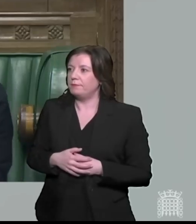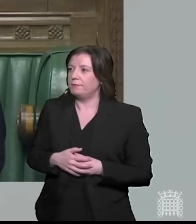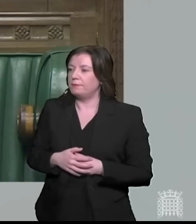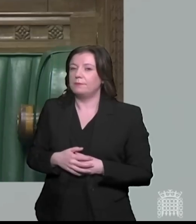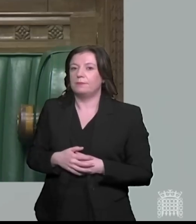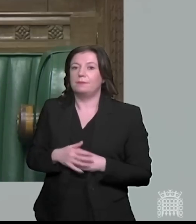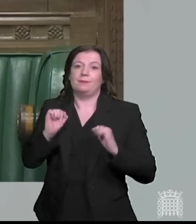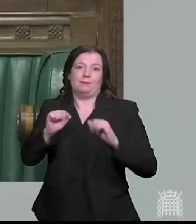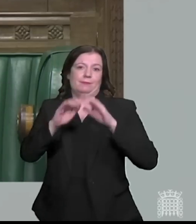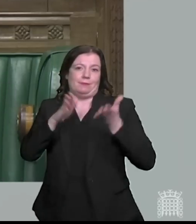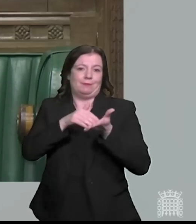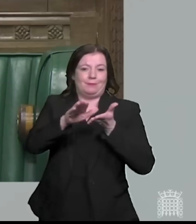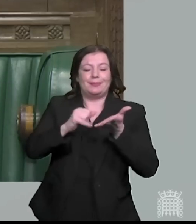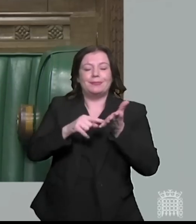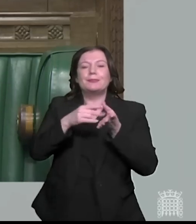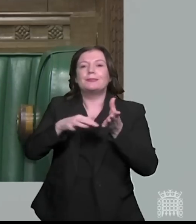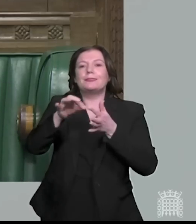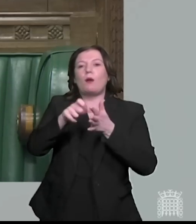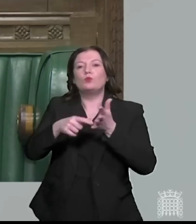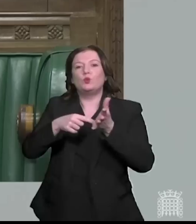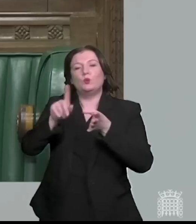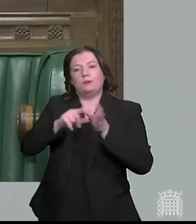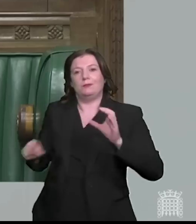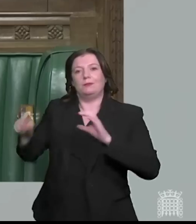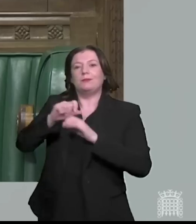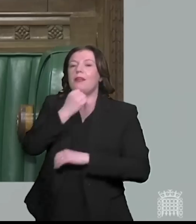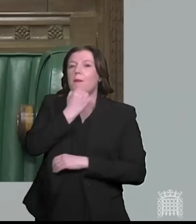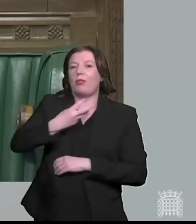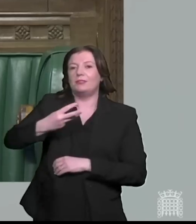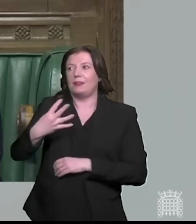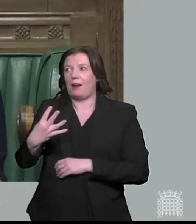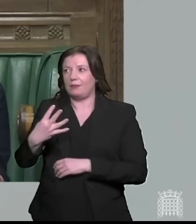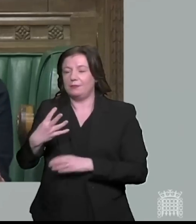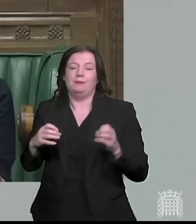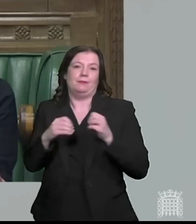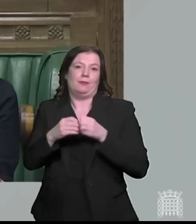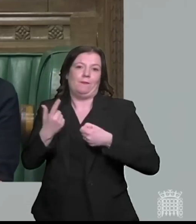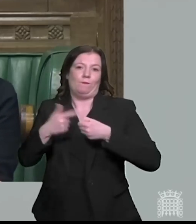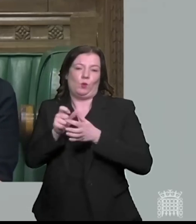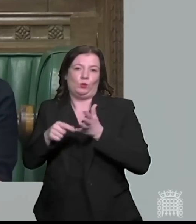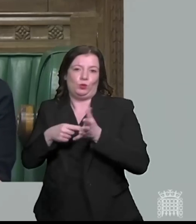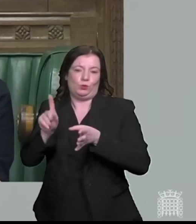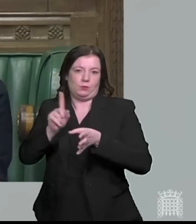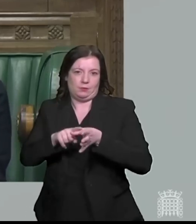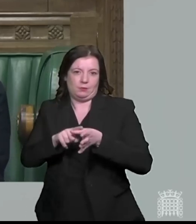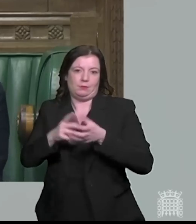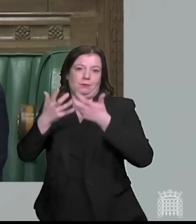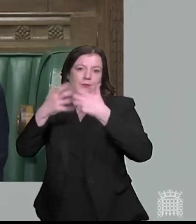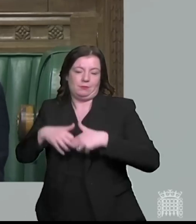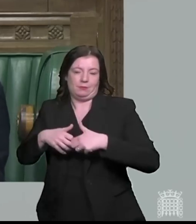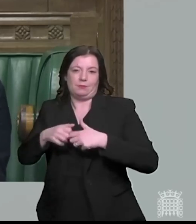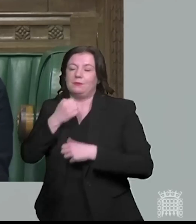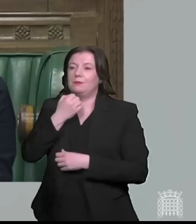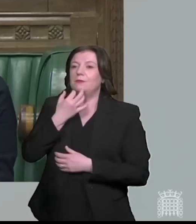Stamp duty land tax transaction funded with the assistance of a subsidy, motion number 39. B. Fuel duties accepted machines, motion